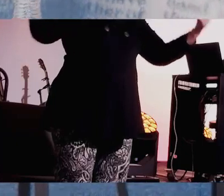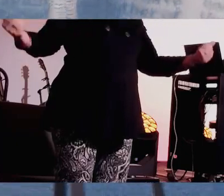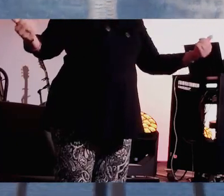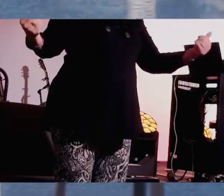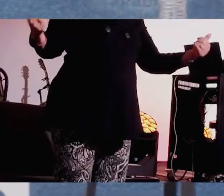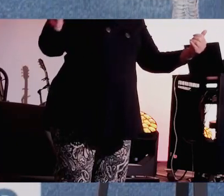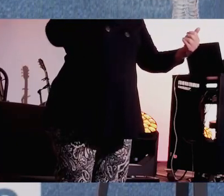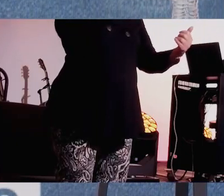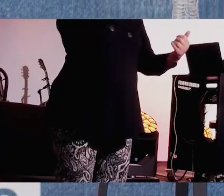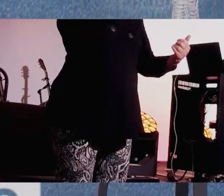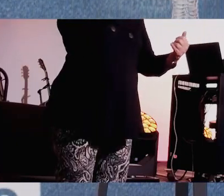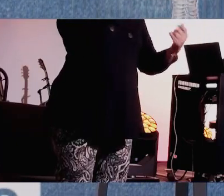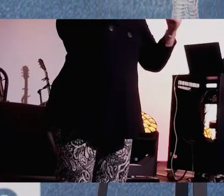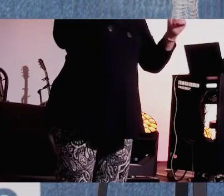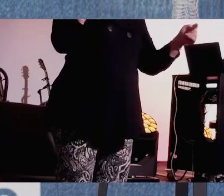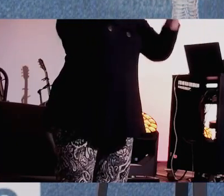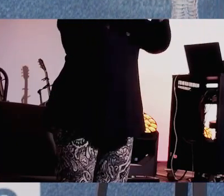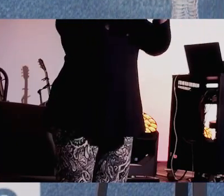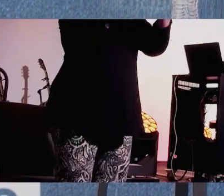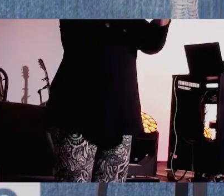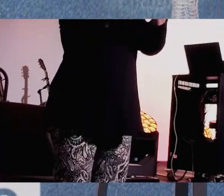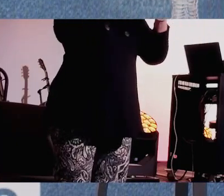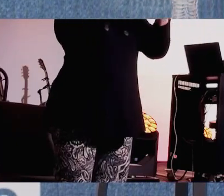or even if we try to make it in the middle,